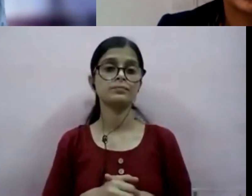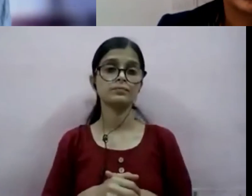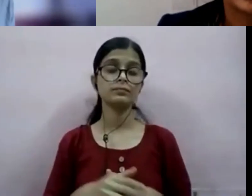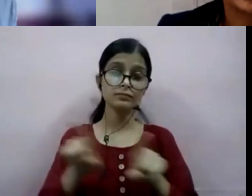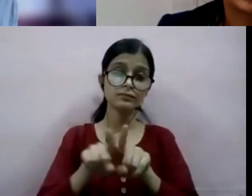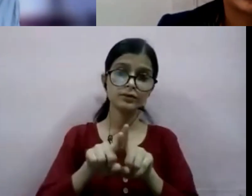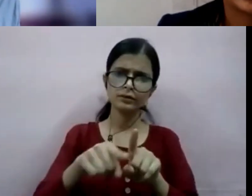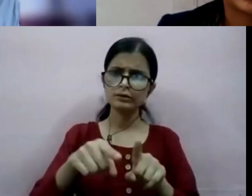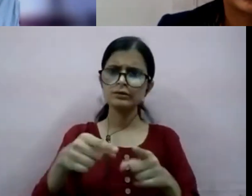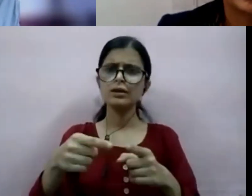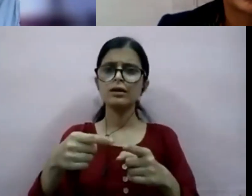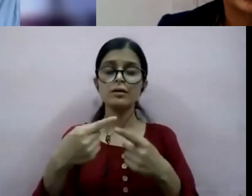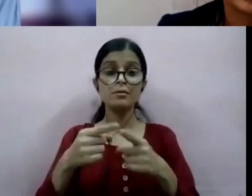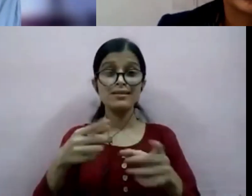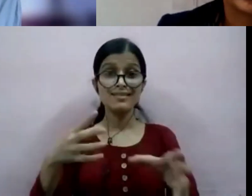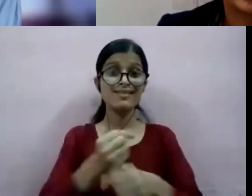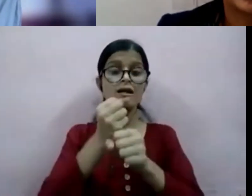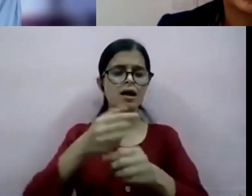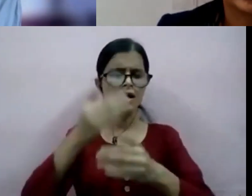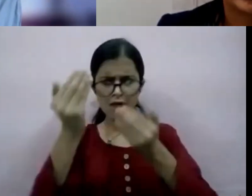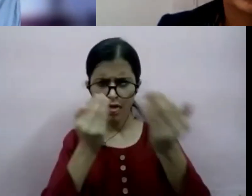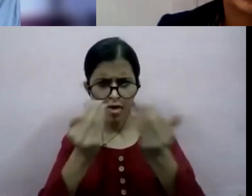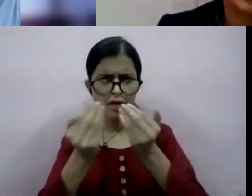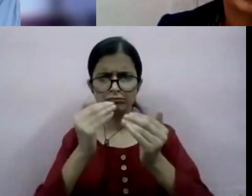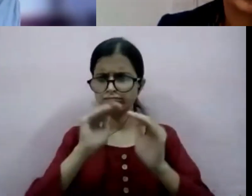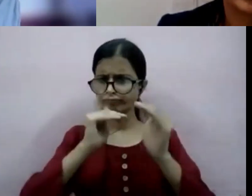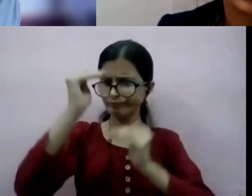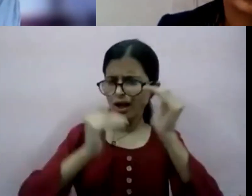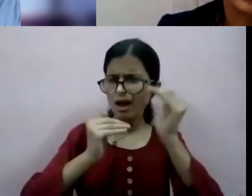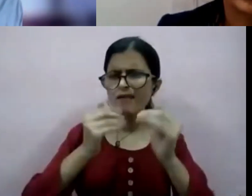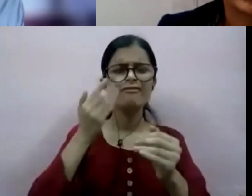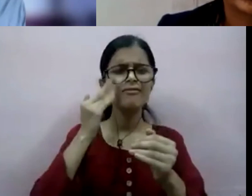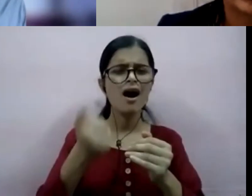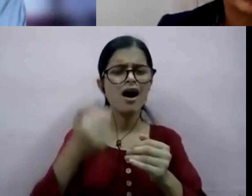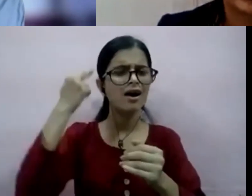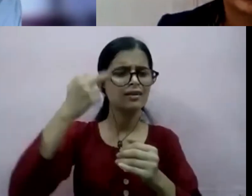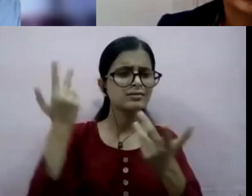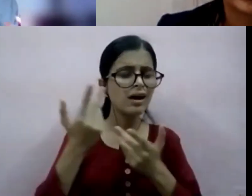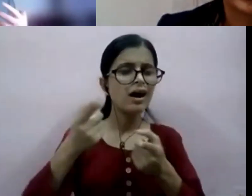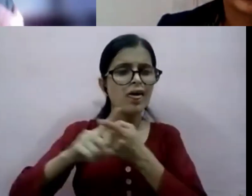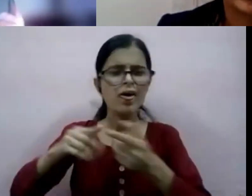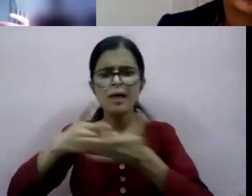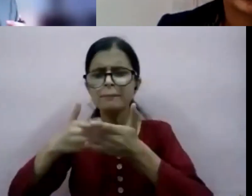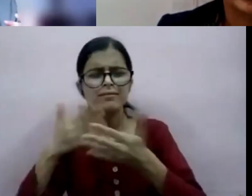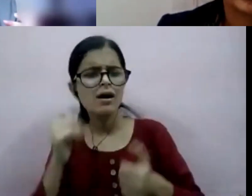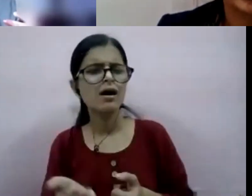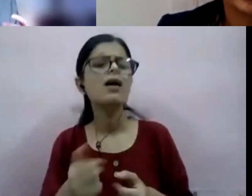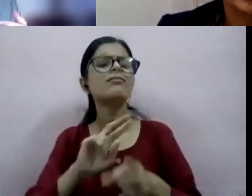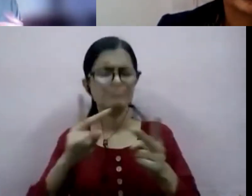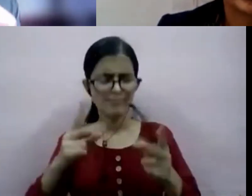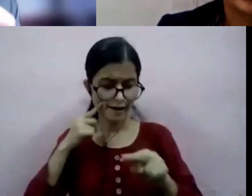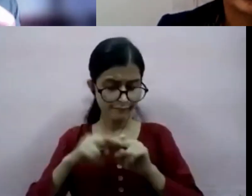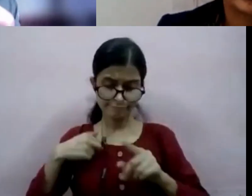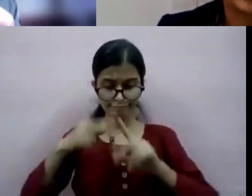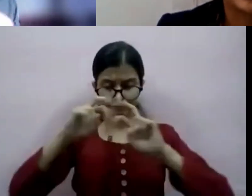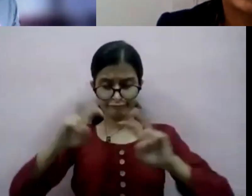creates that difference. Why have they got that? And I think it's one thing for what if when we do research,